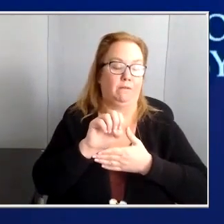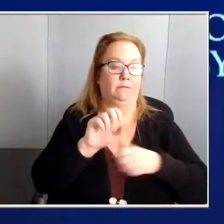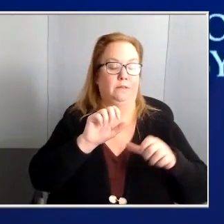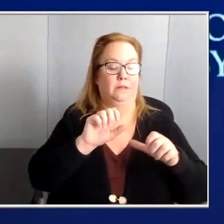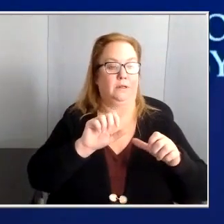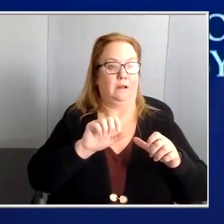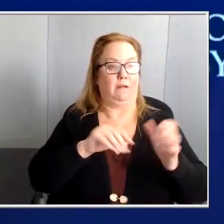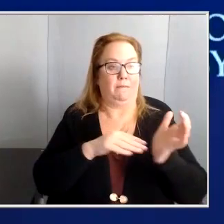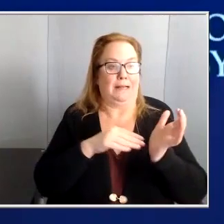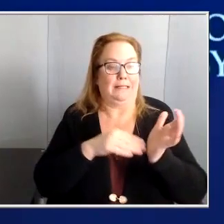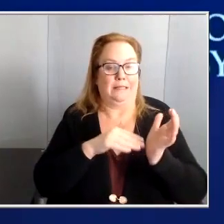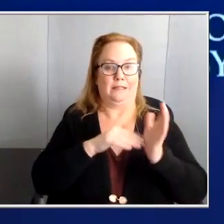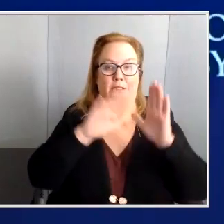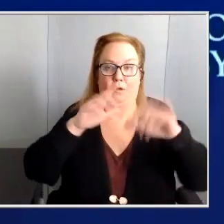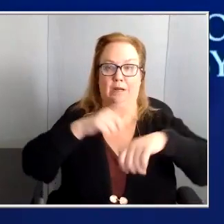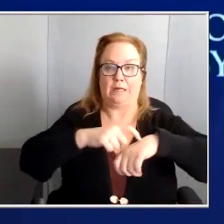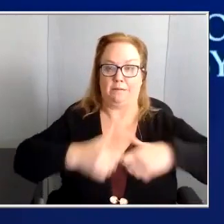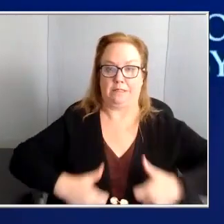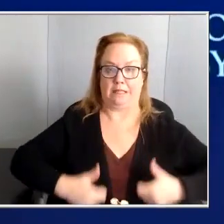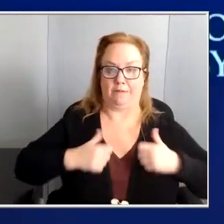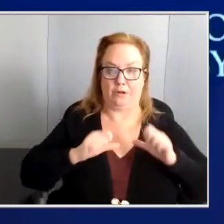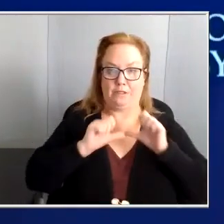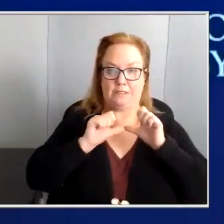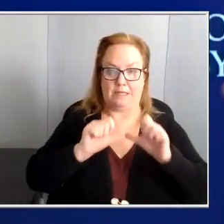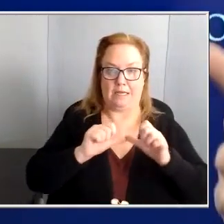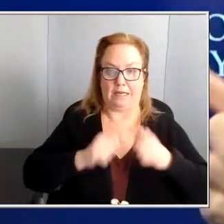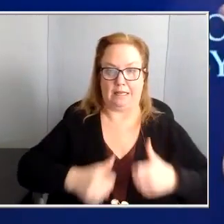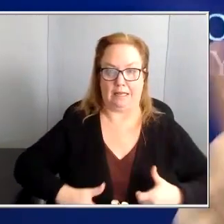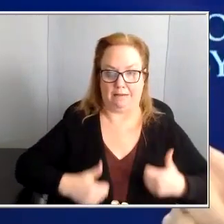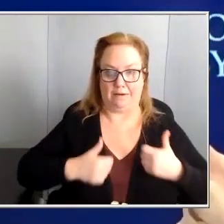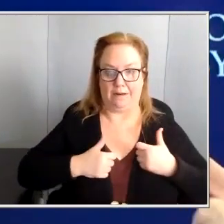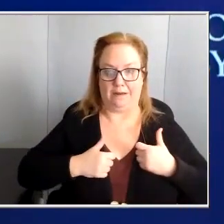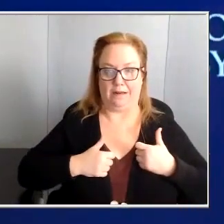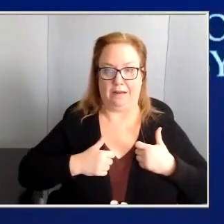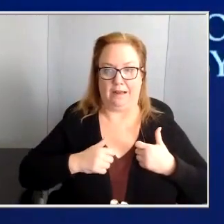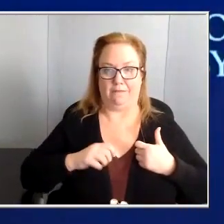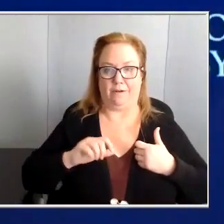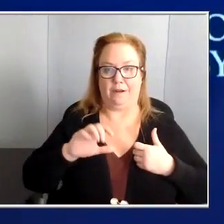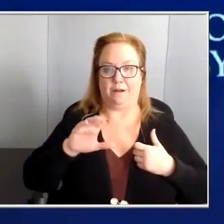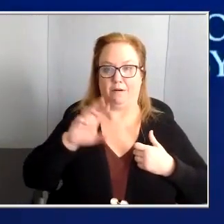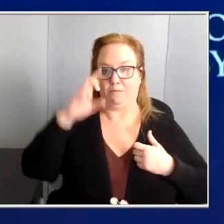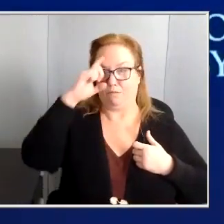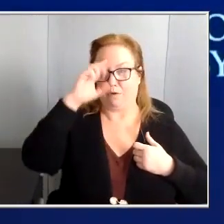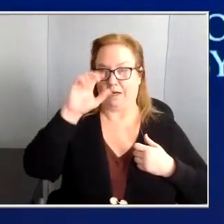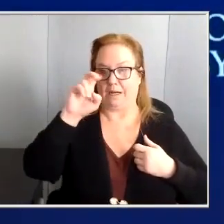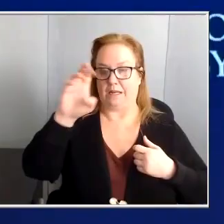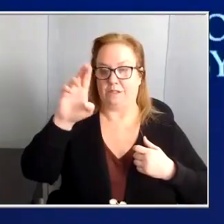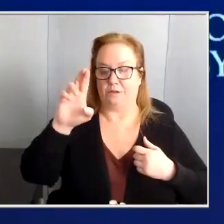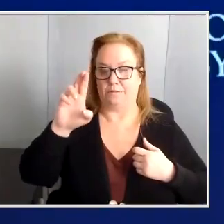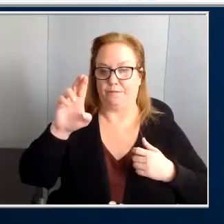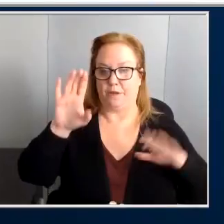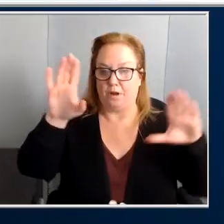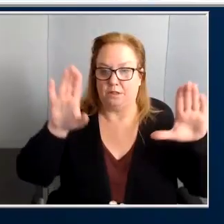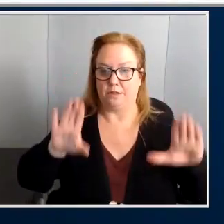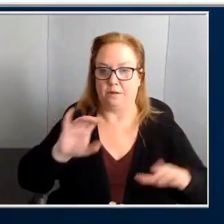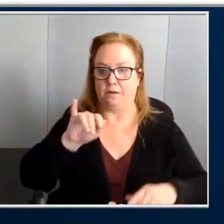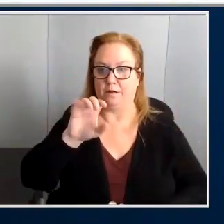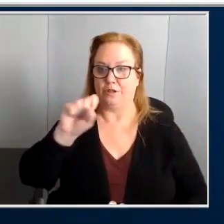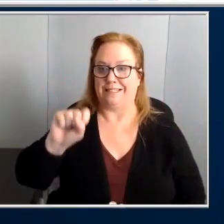to be alive, because you can stay alive, including having had brain cancer. Awesome. Jess?